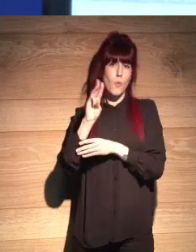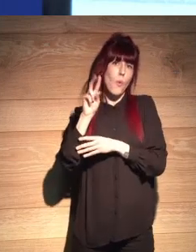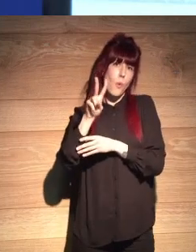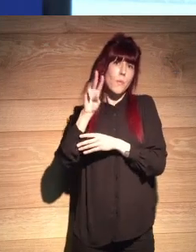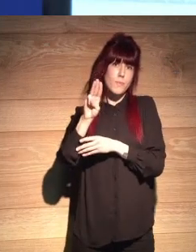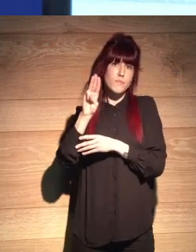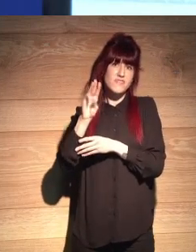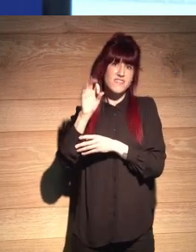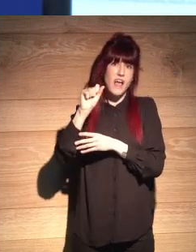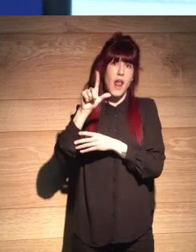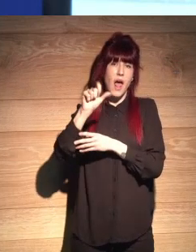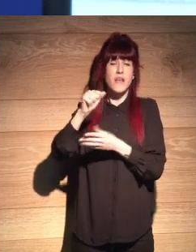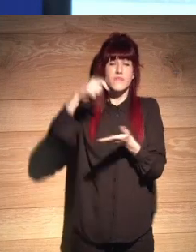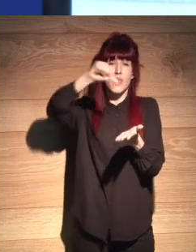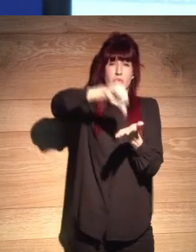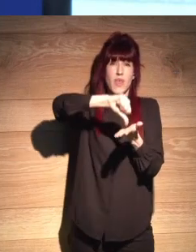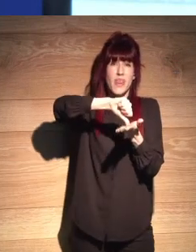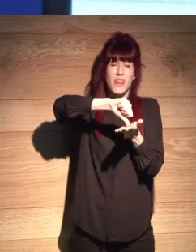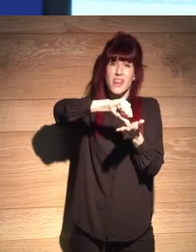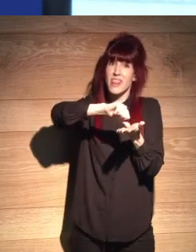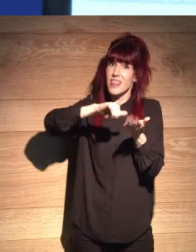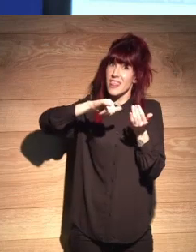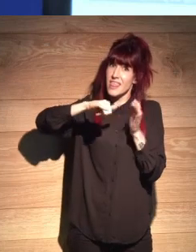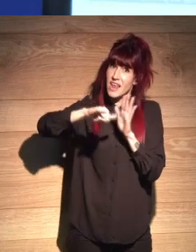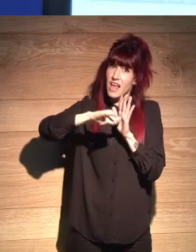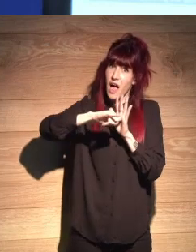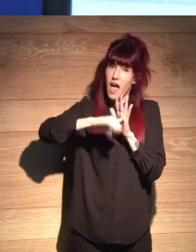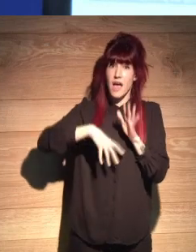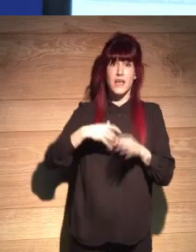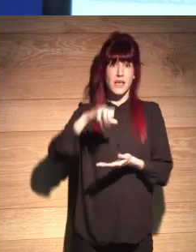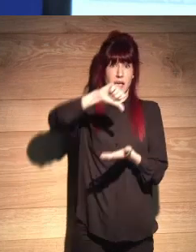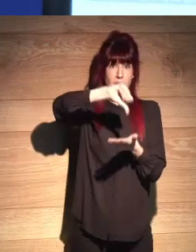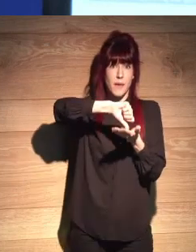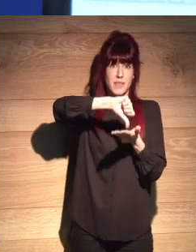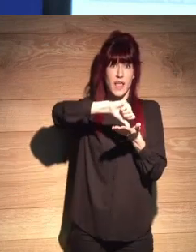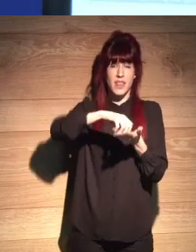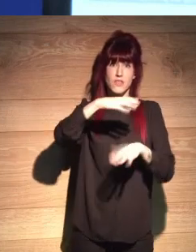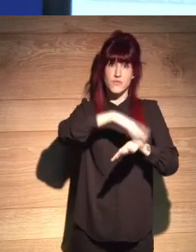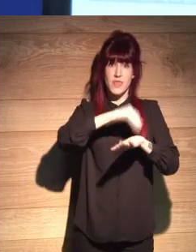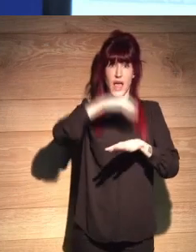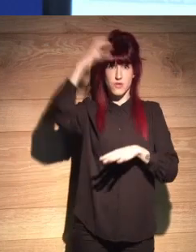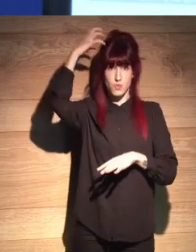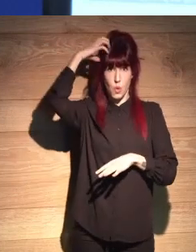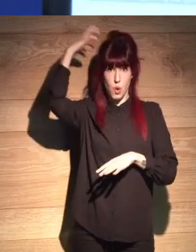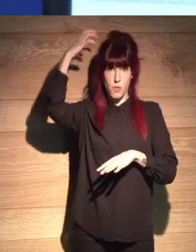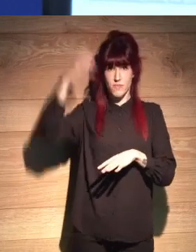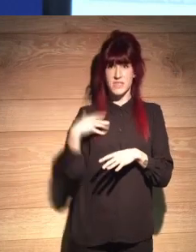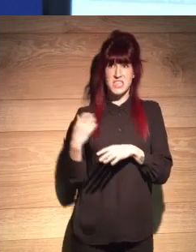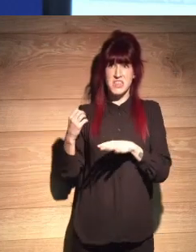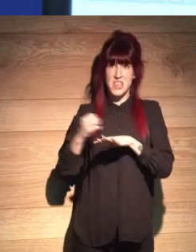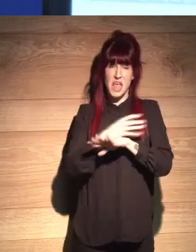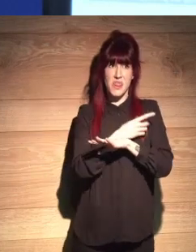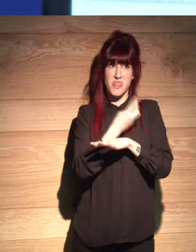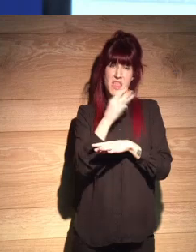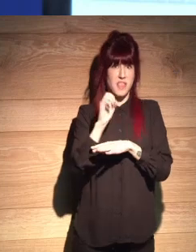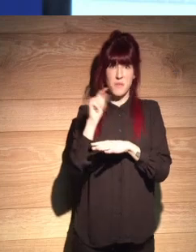located near Sweden's capital, Stockholm. It's about 30 minutes by train north of